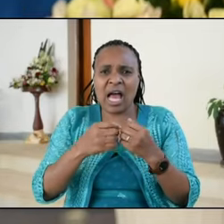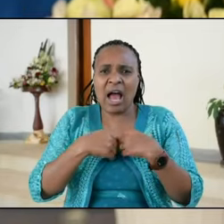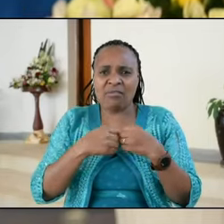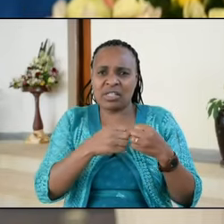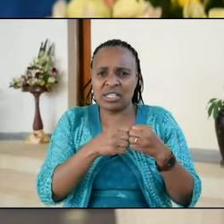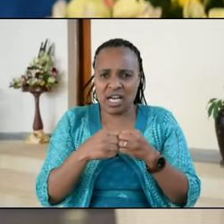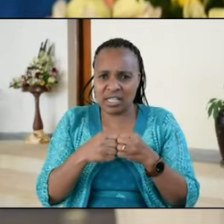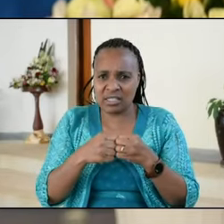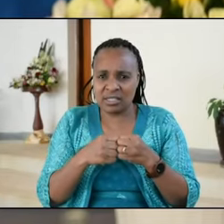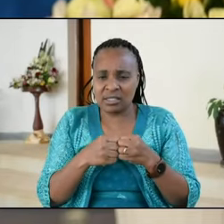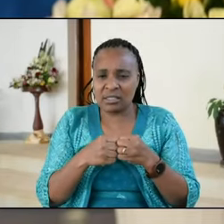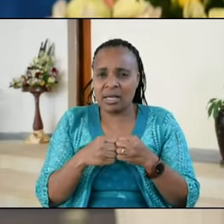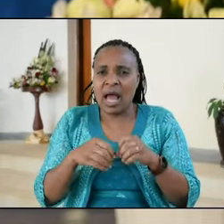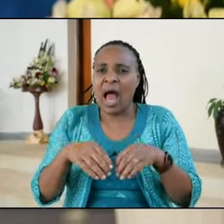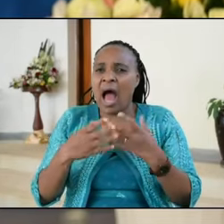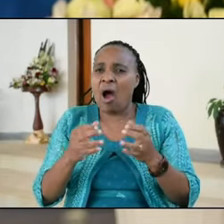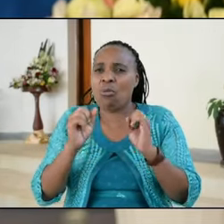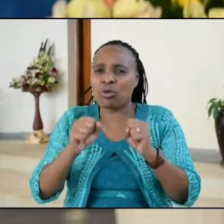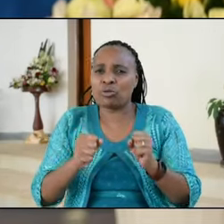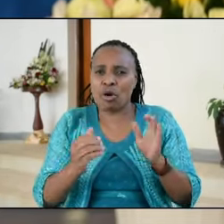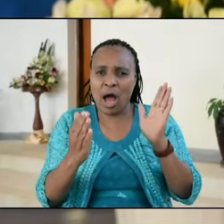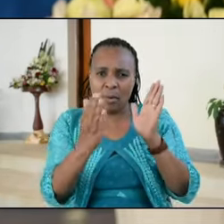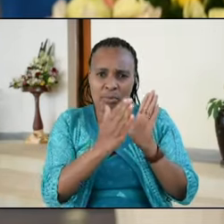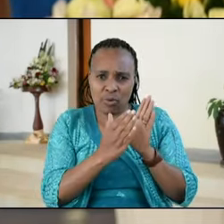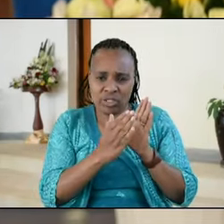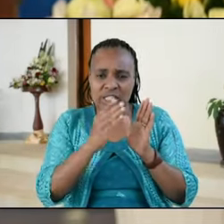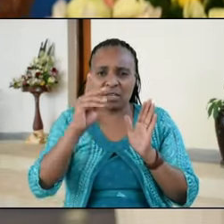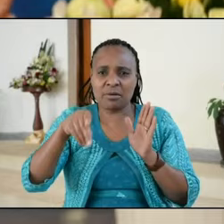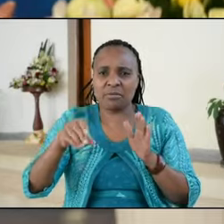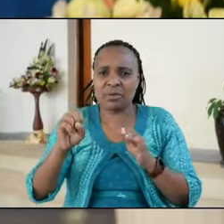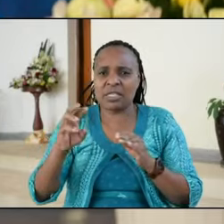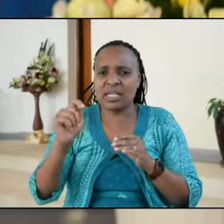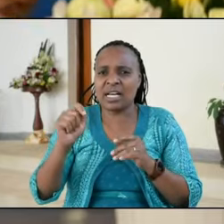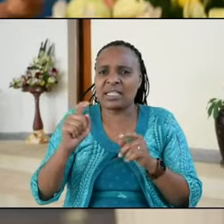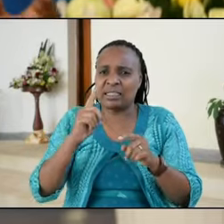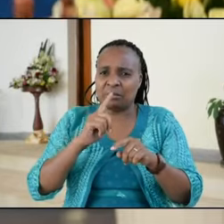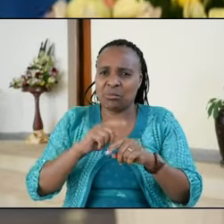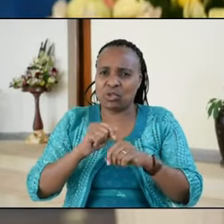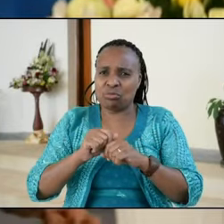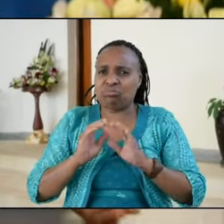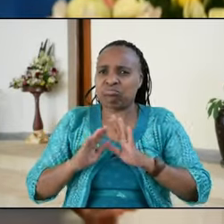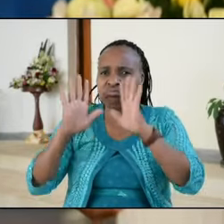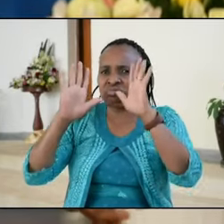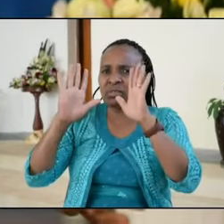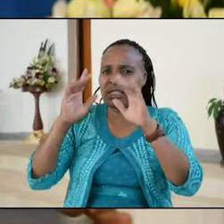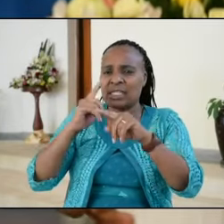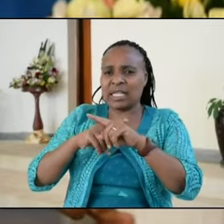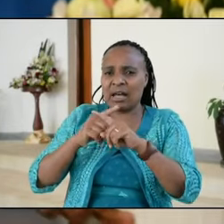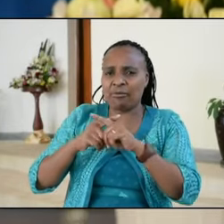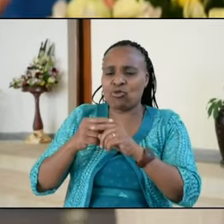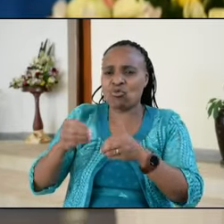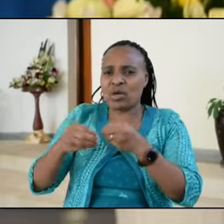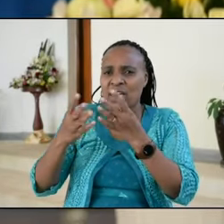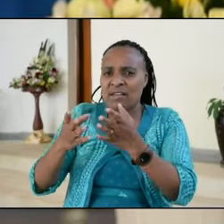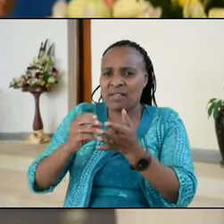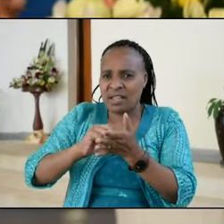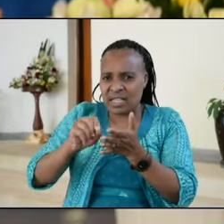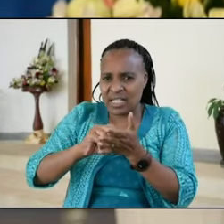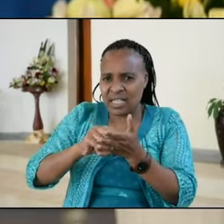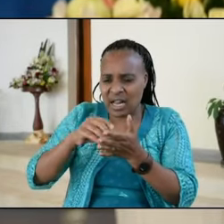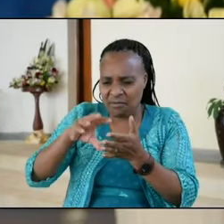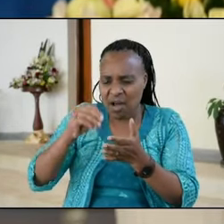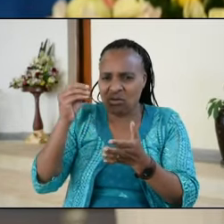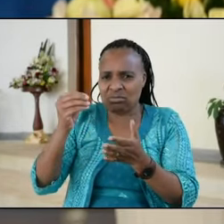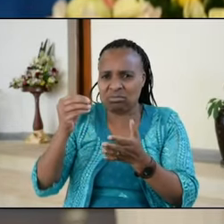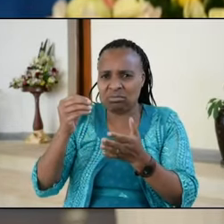how do we then approach Scripture? Do you give up when you find a piece of writing within the Bible